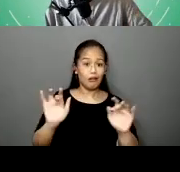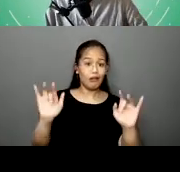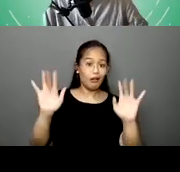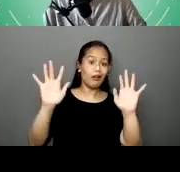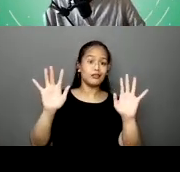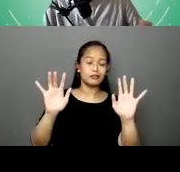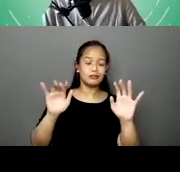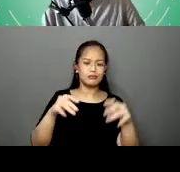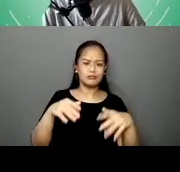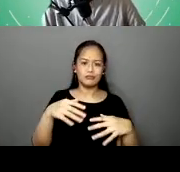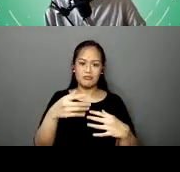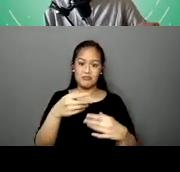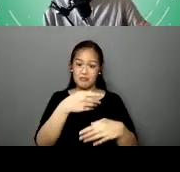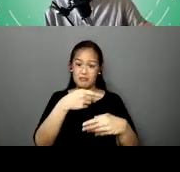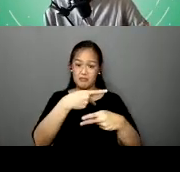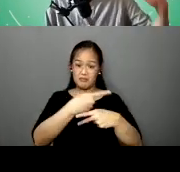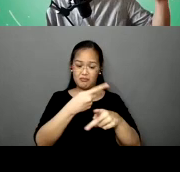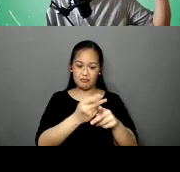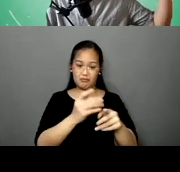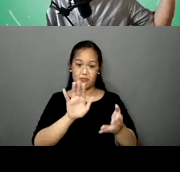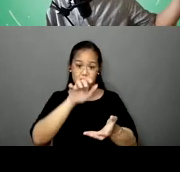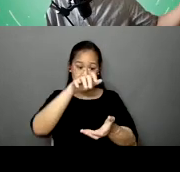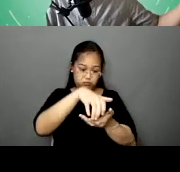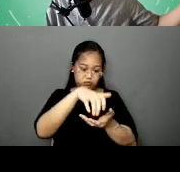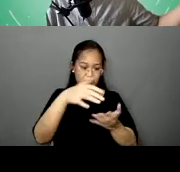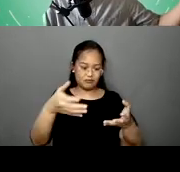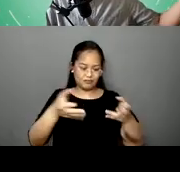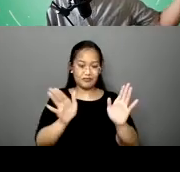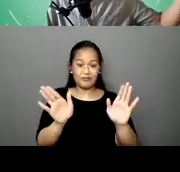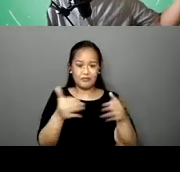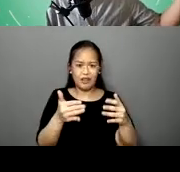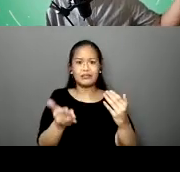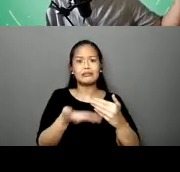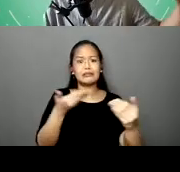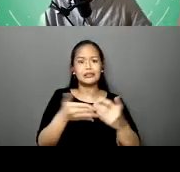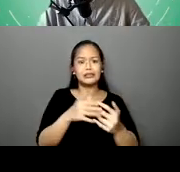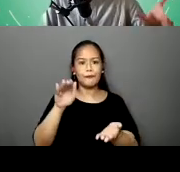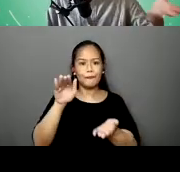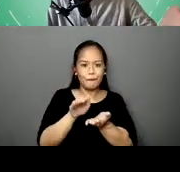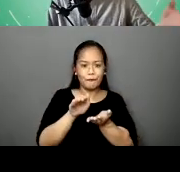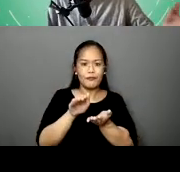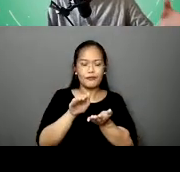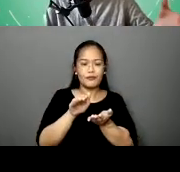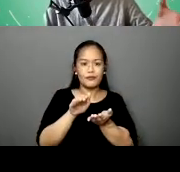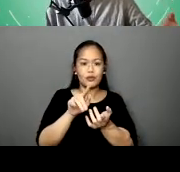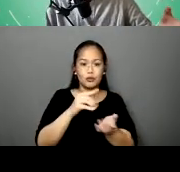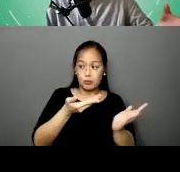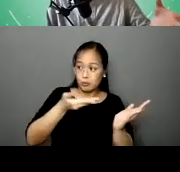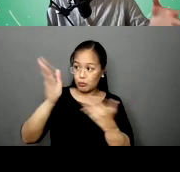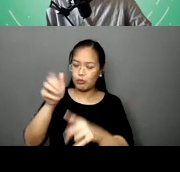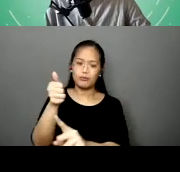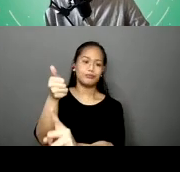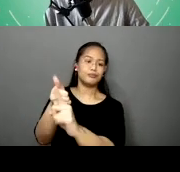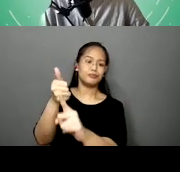the product itself more sustainable in terms of taking a product and changing and revolutionizing the way it